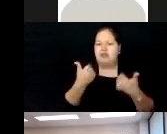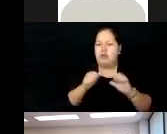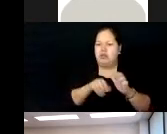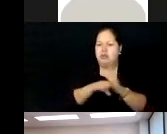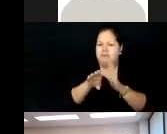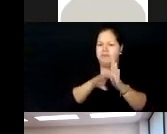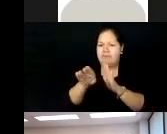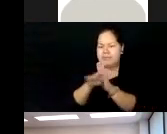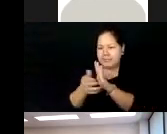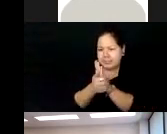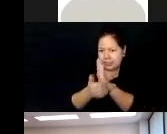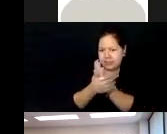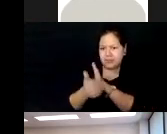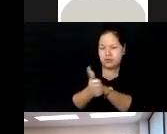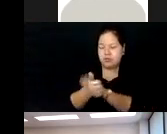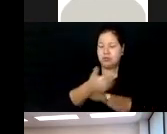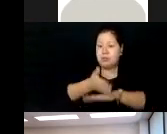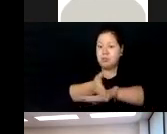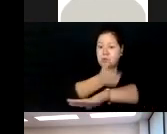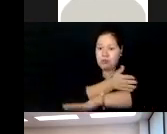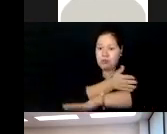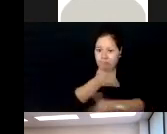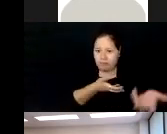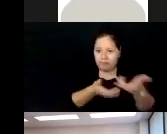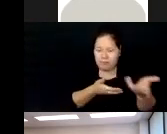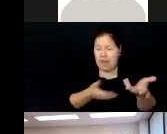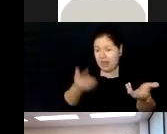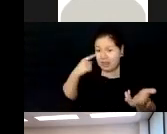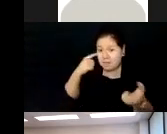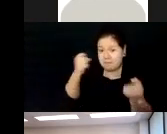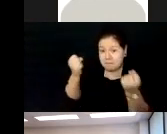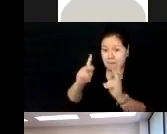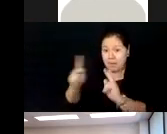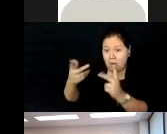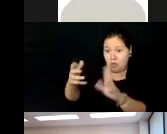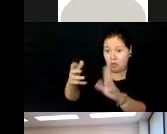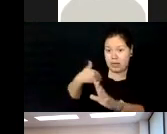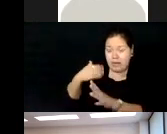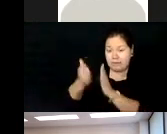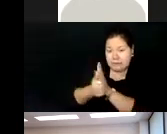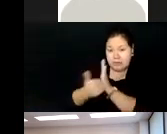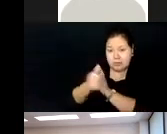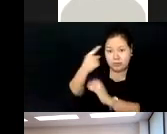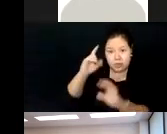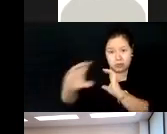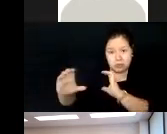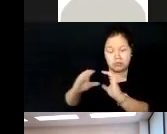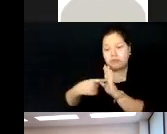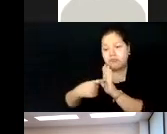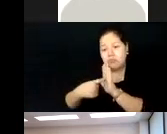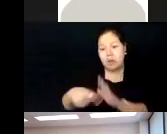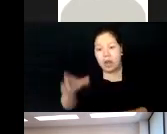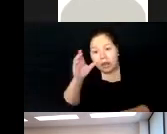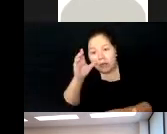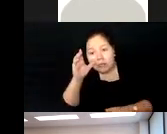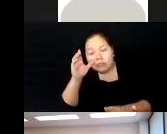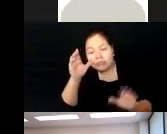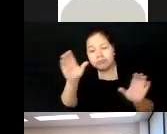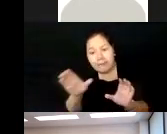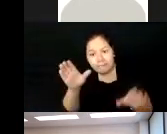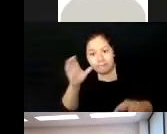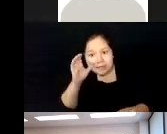skills. I think a lot of people have skills in these areas around communication, including like active listening and empathic